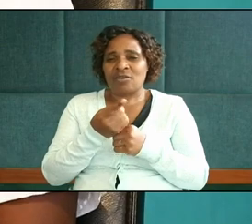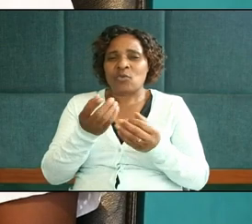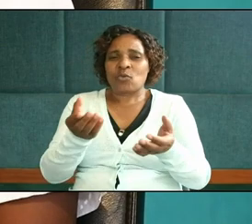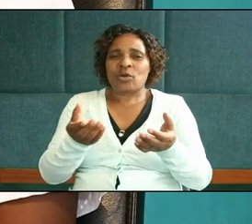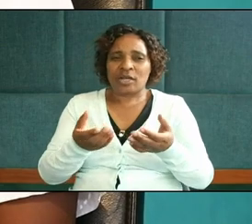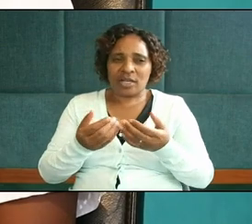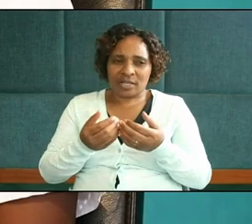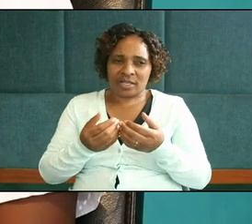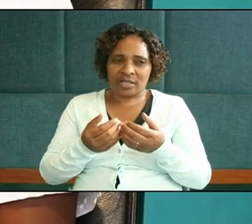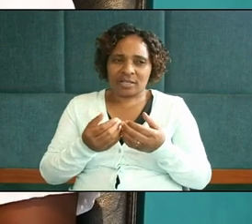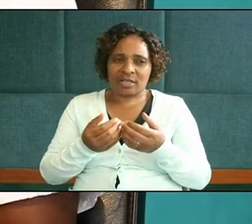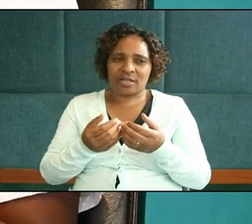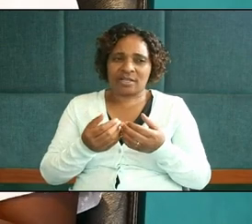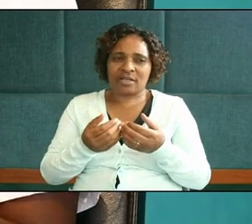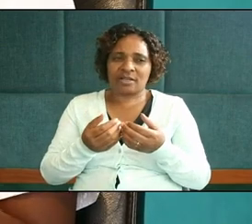need